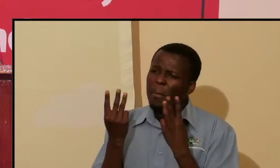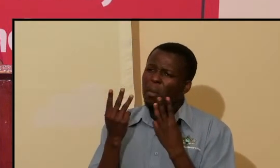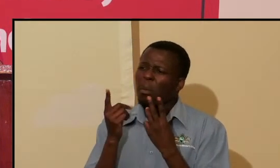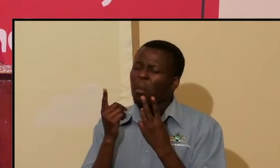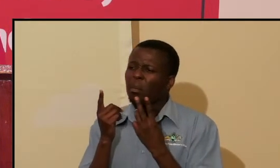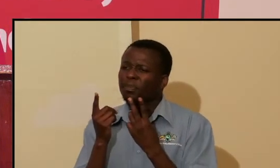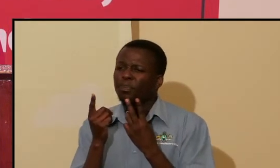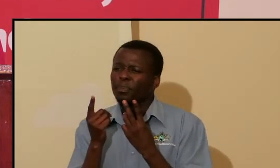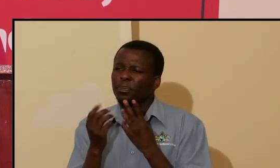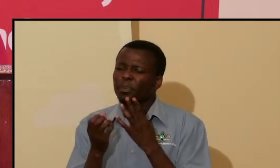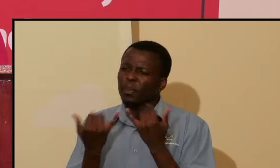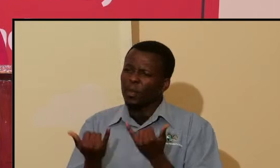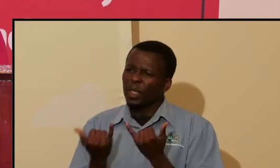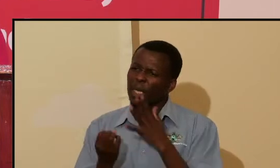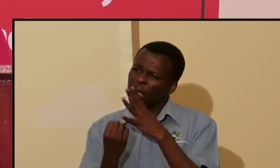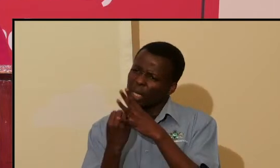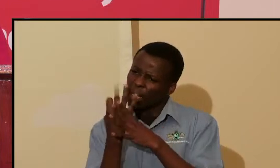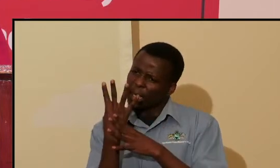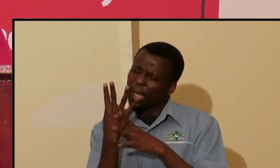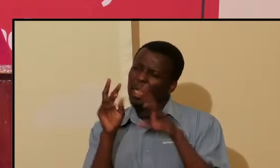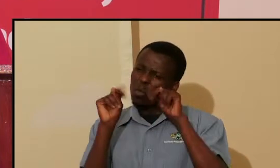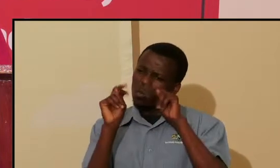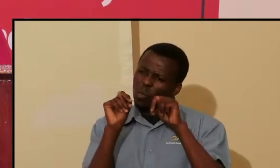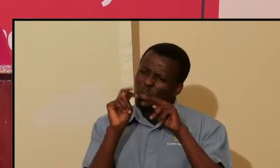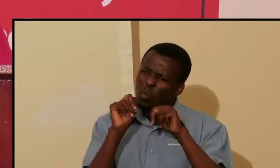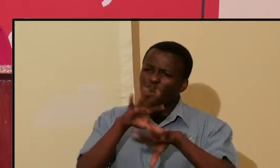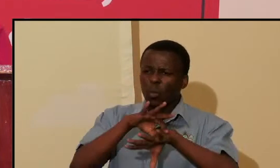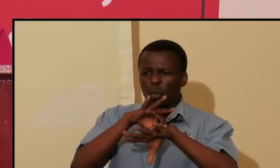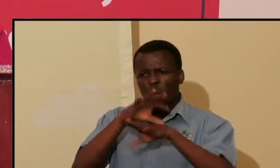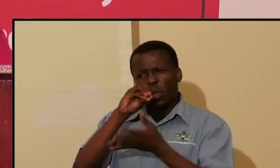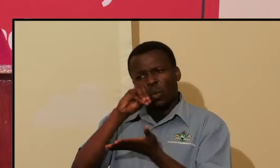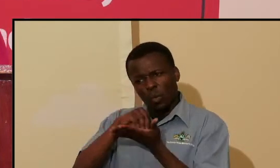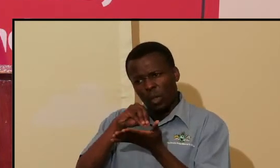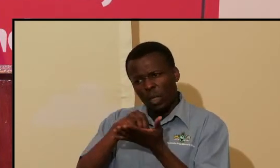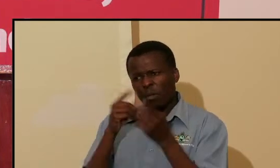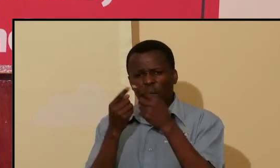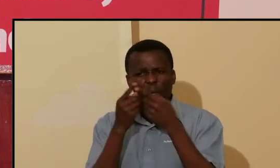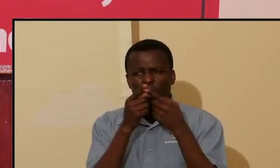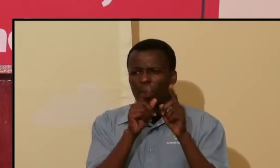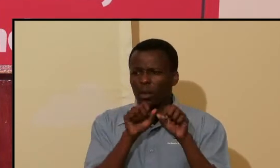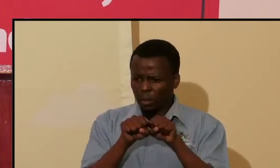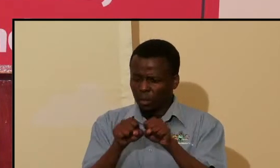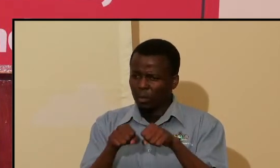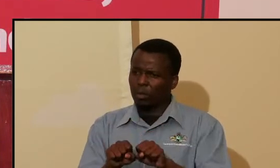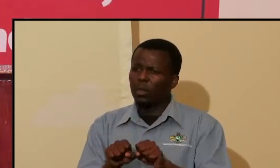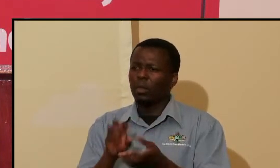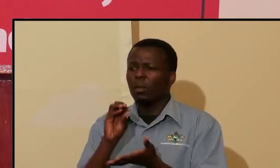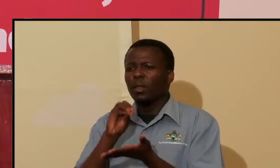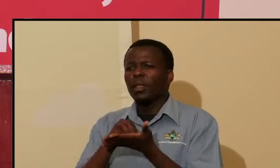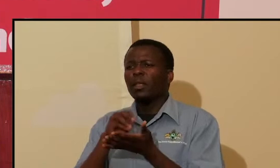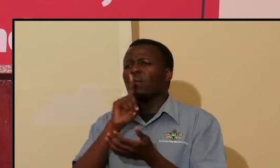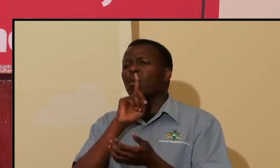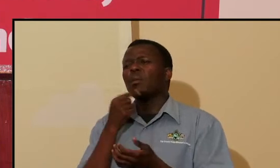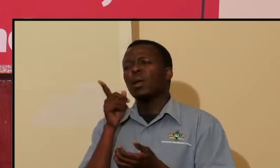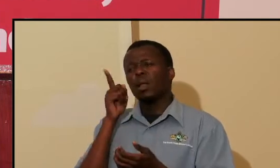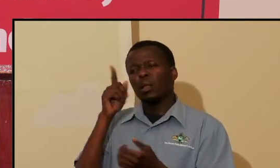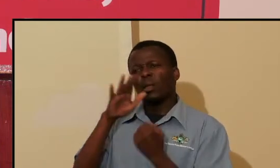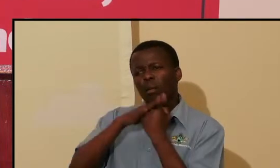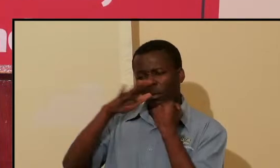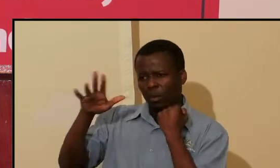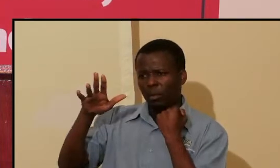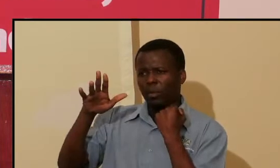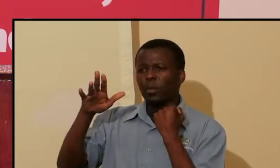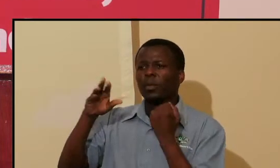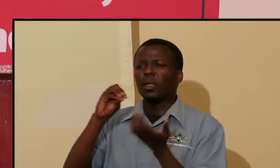HIV infection survey has identified a number of Tinkhundla, of which Lubombo is one of where there